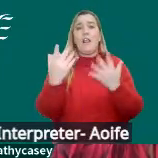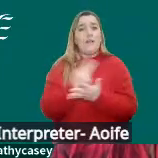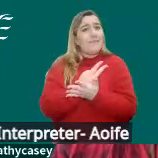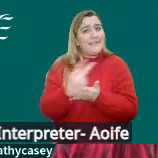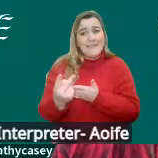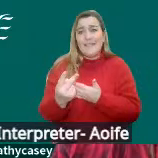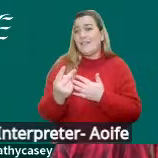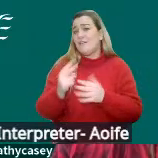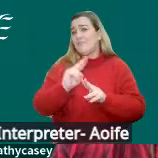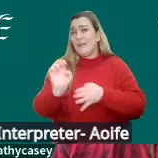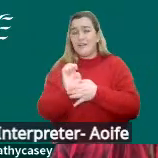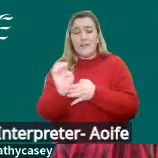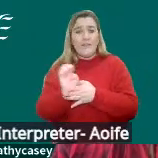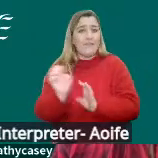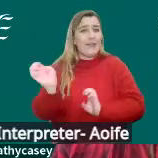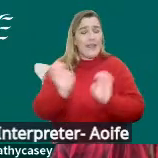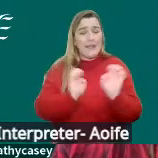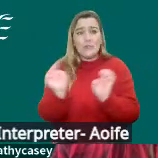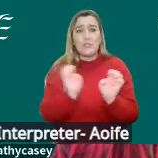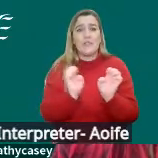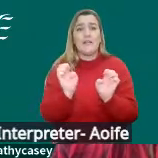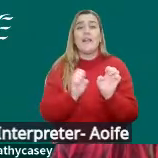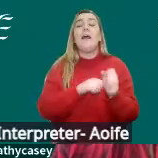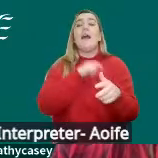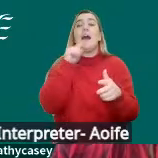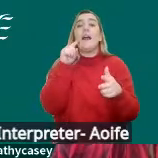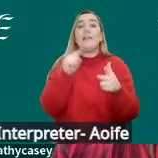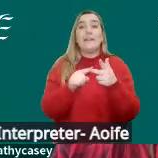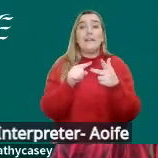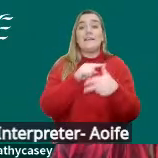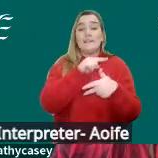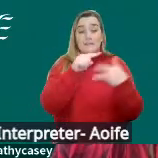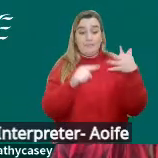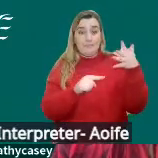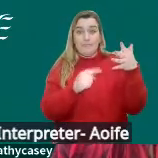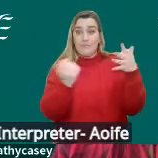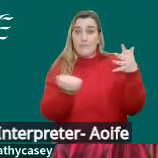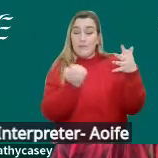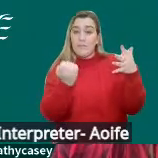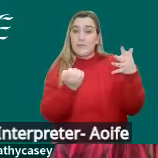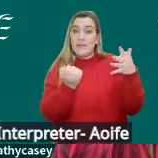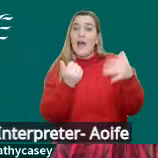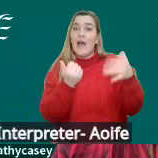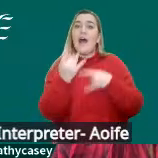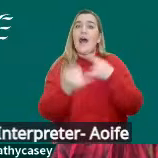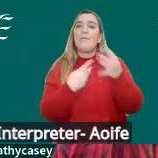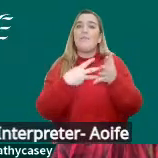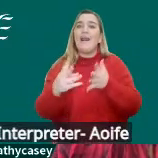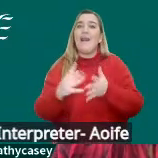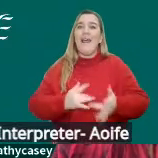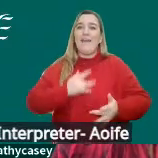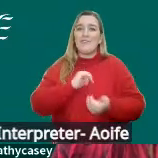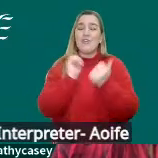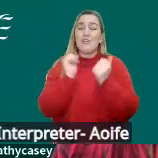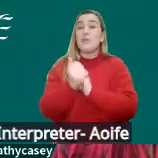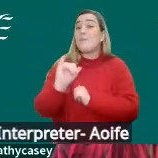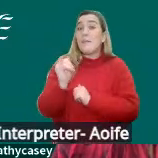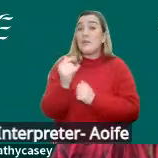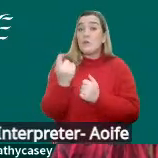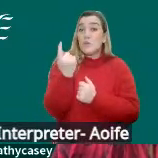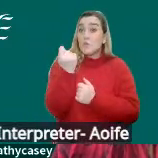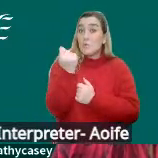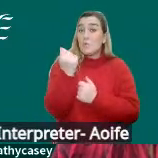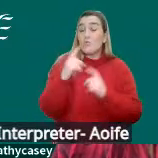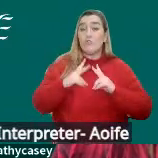energy. And these symptoms also occur at a time when life is changing for us all. We may be facing retirement, kids have